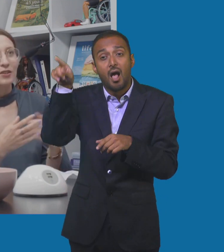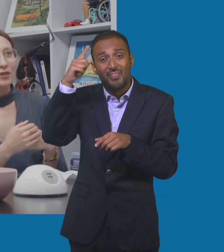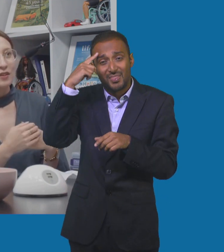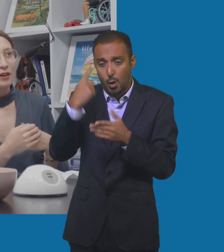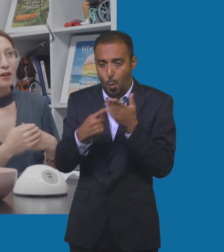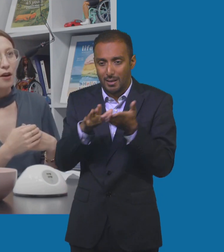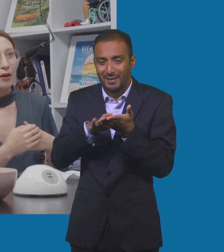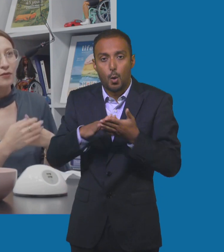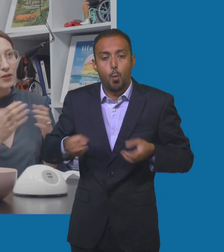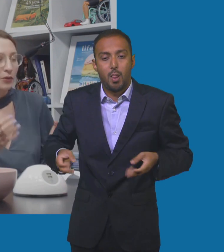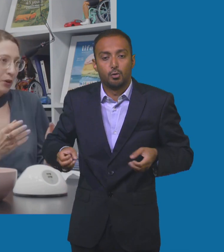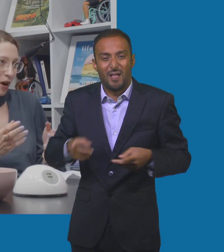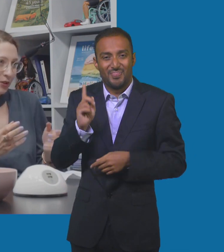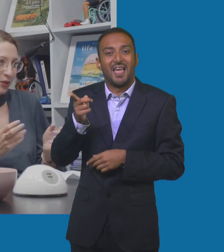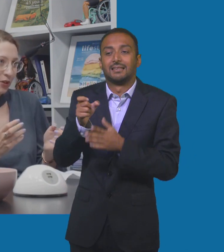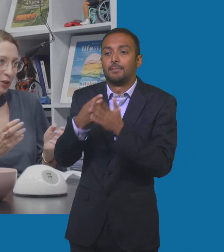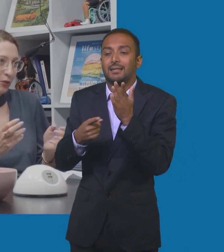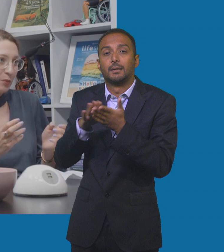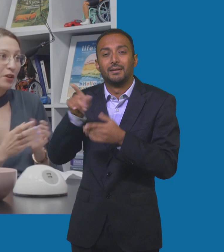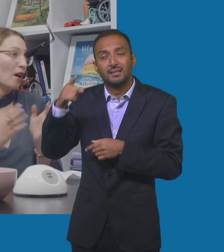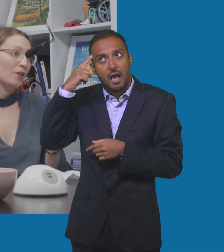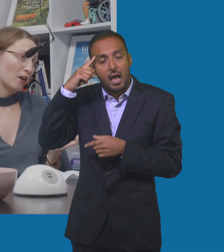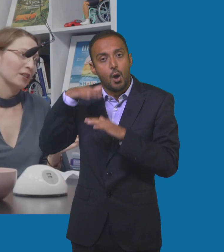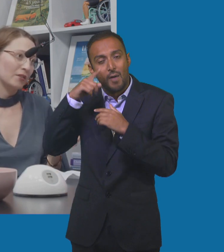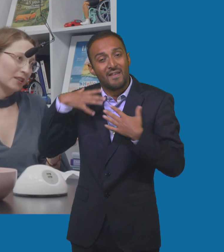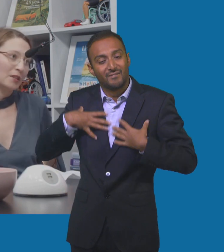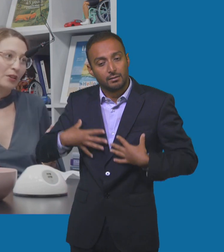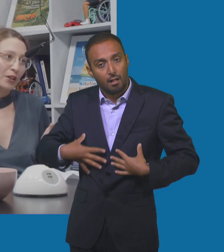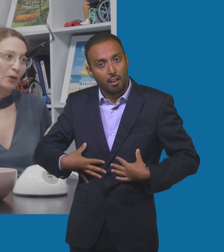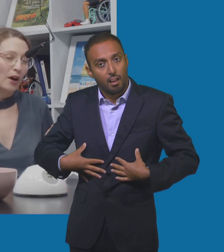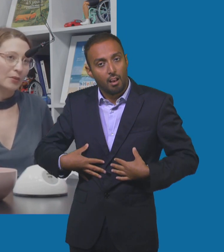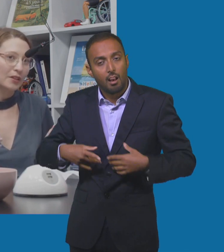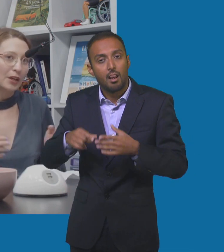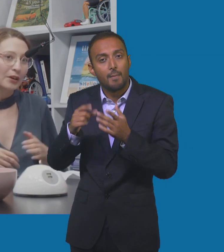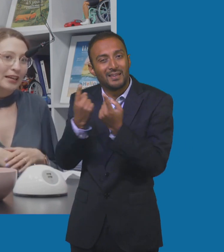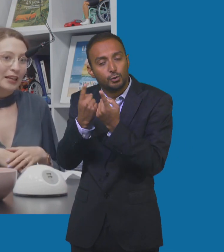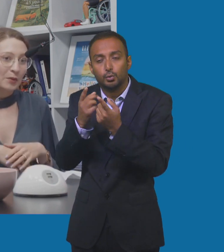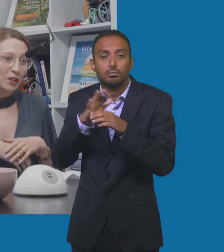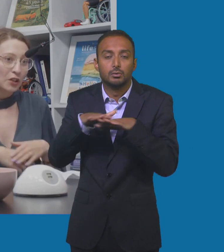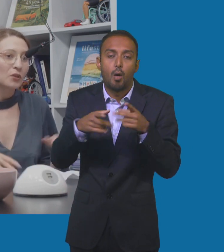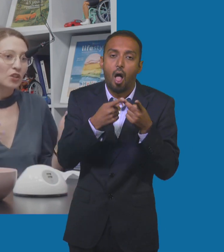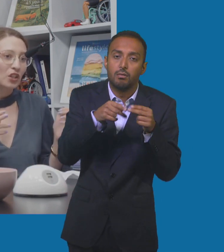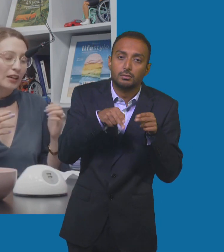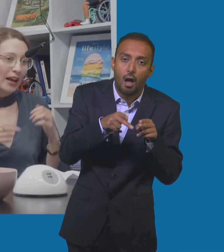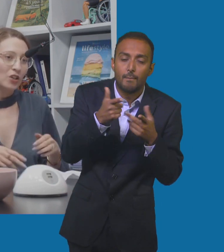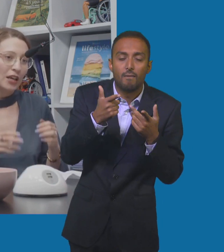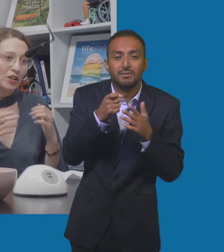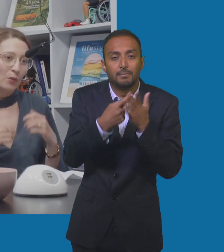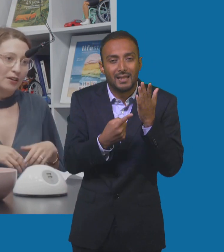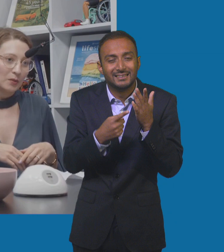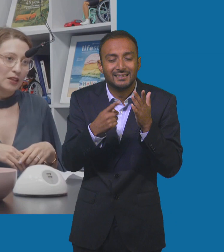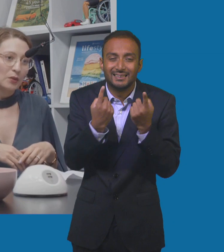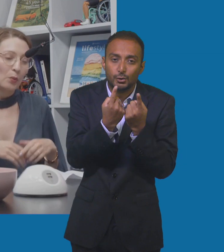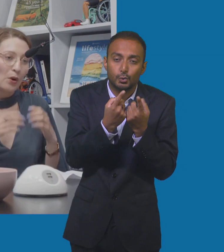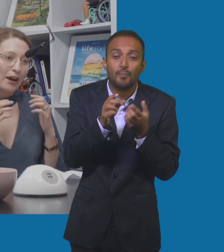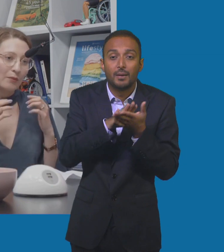user. And so they think a lot around physical requirements for a charge point, but not other kinds of accessibility requirements. So it's been a huge